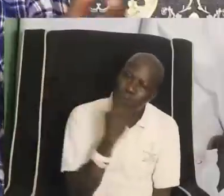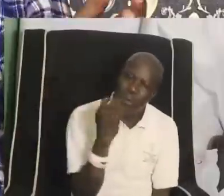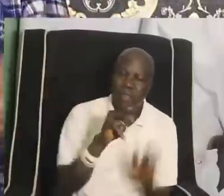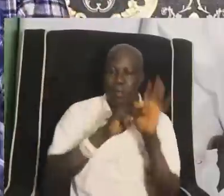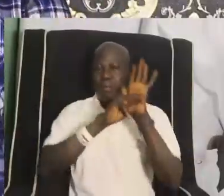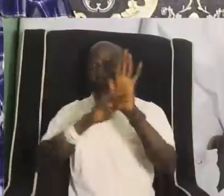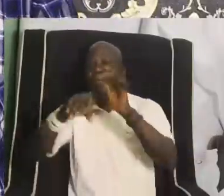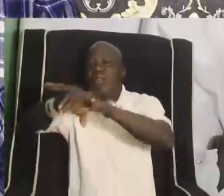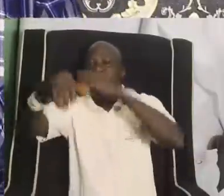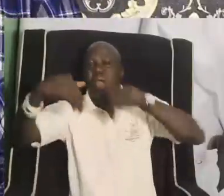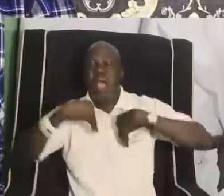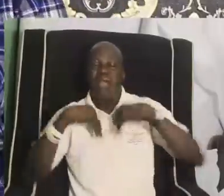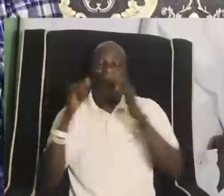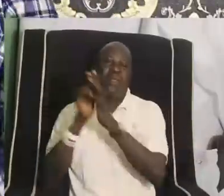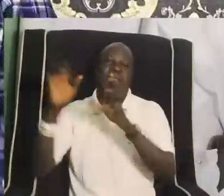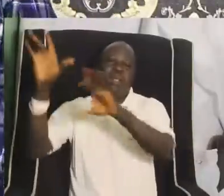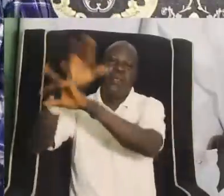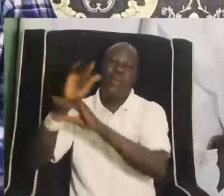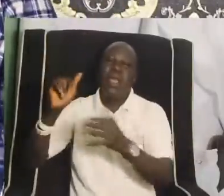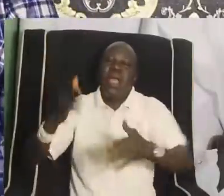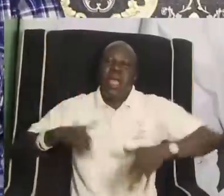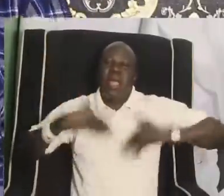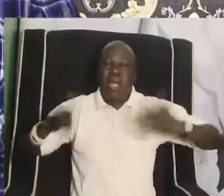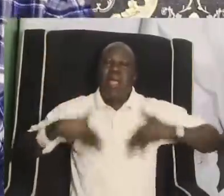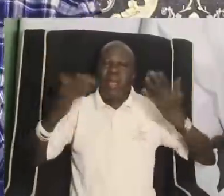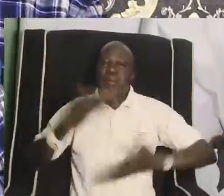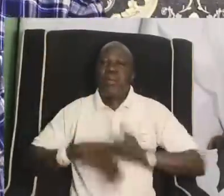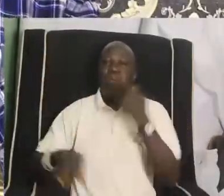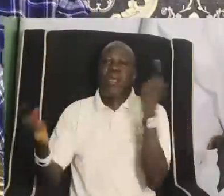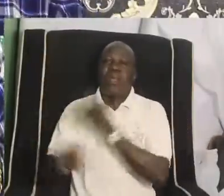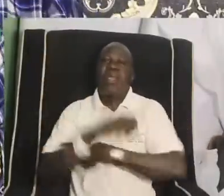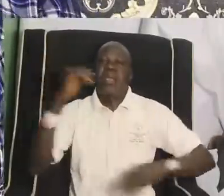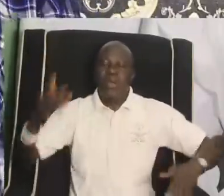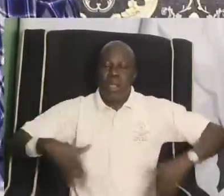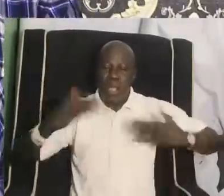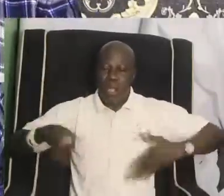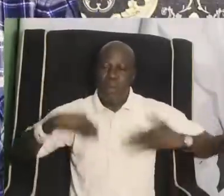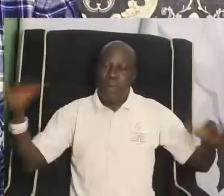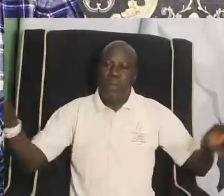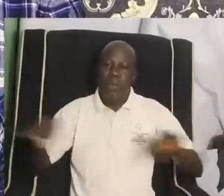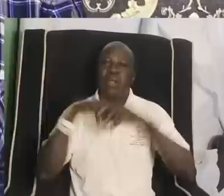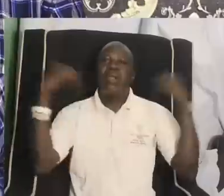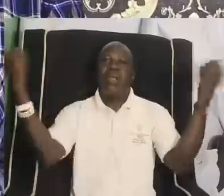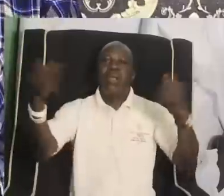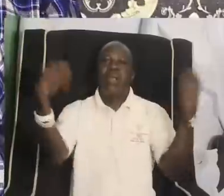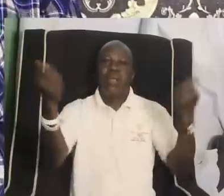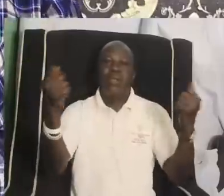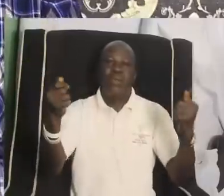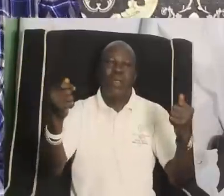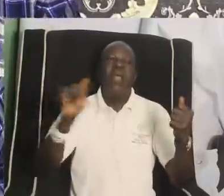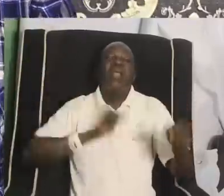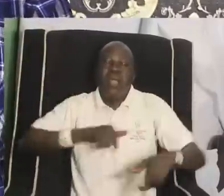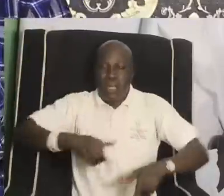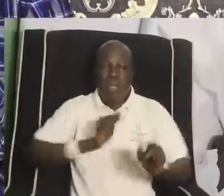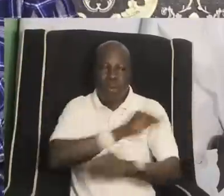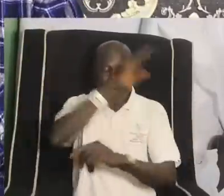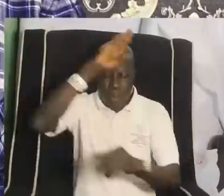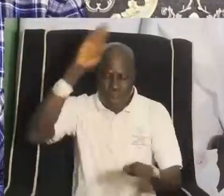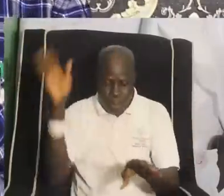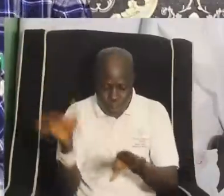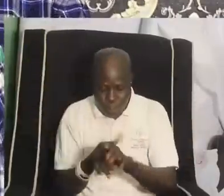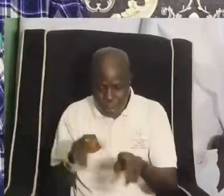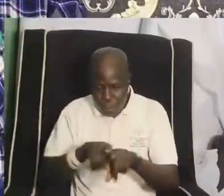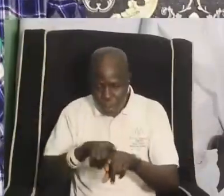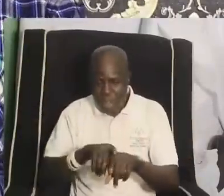you, Master. Amen. Happy birthday. And happy wedding anniversary. Again, to brother. Let me greet our